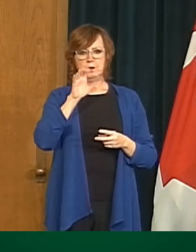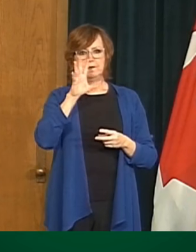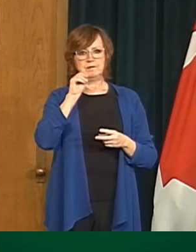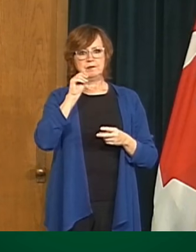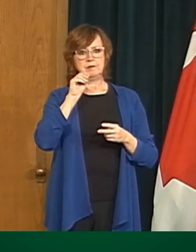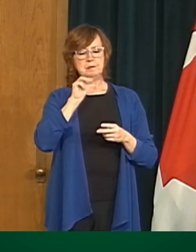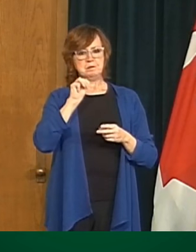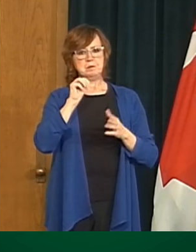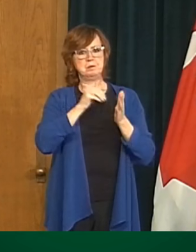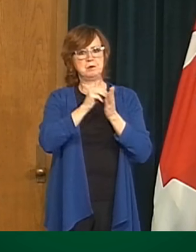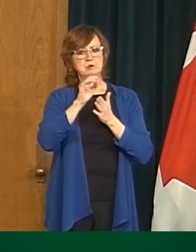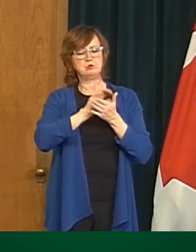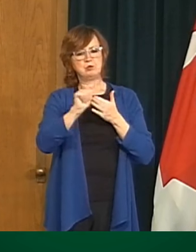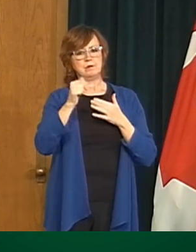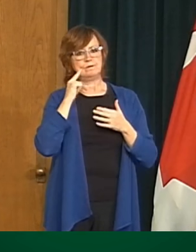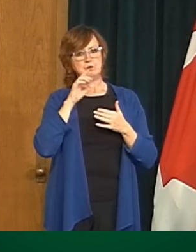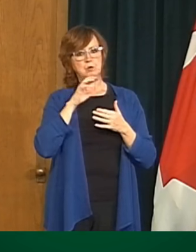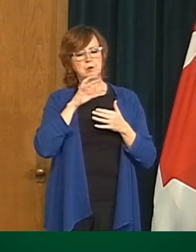funding, so that the